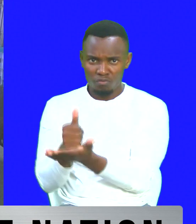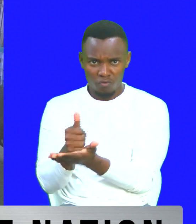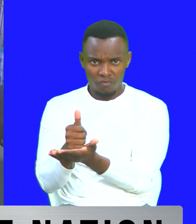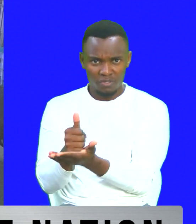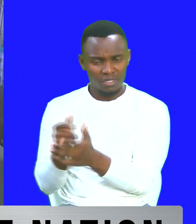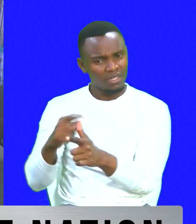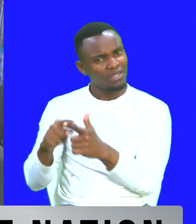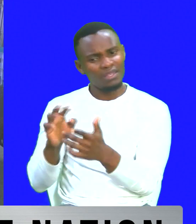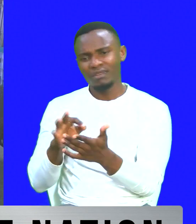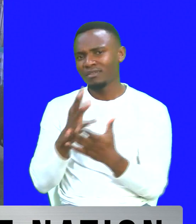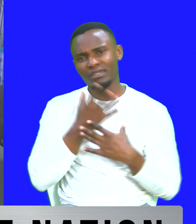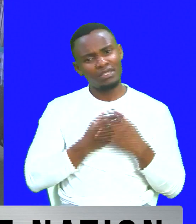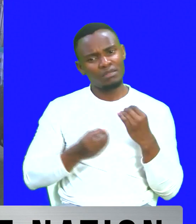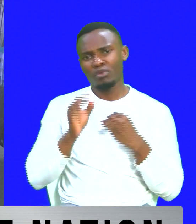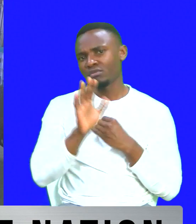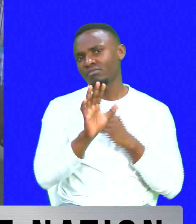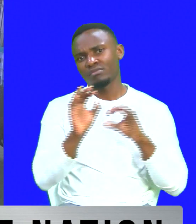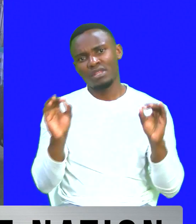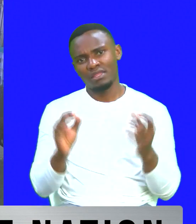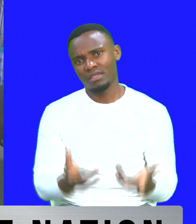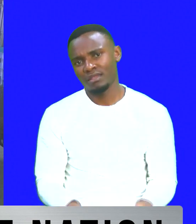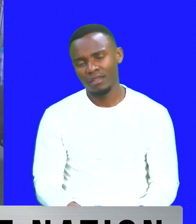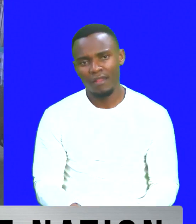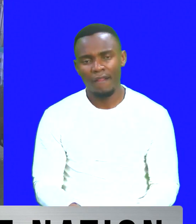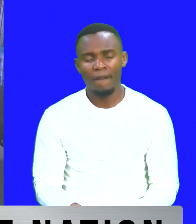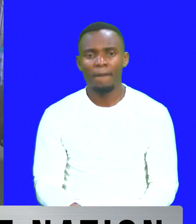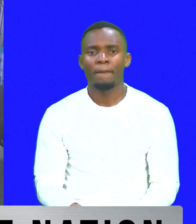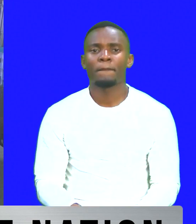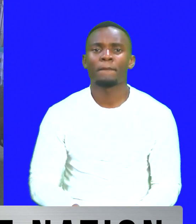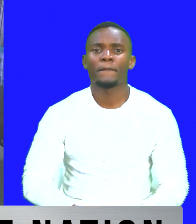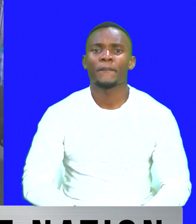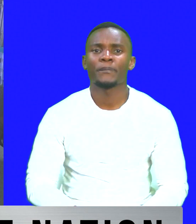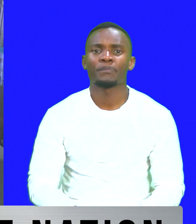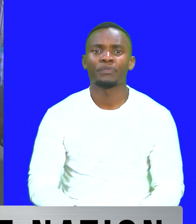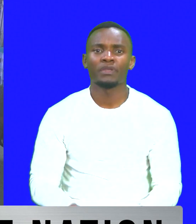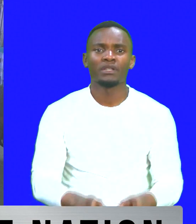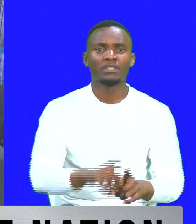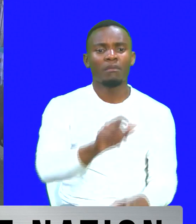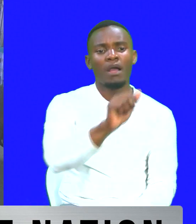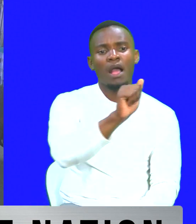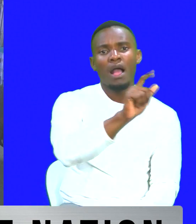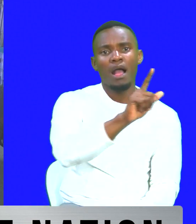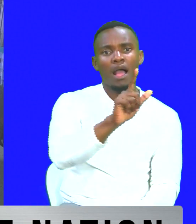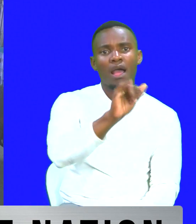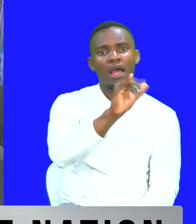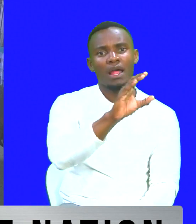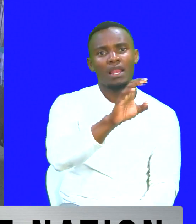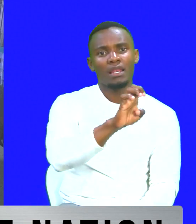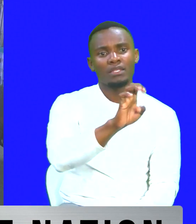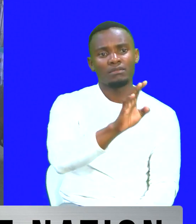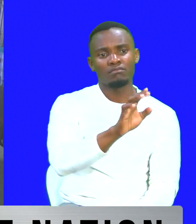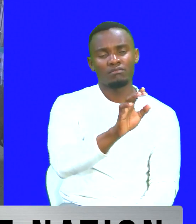usimwangushe. Again, I'll ask you the question. Yeah. Has Alice Wahome gained or lost in the